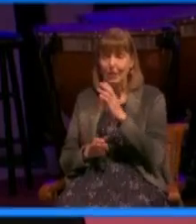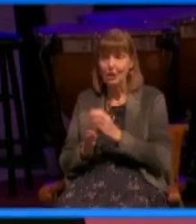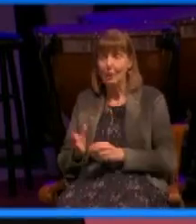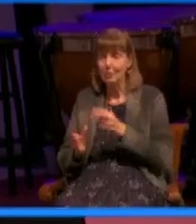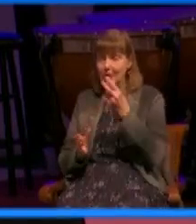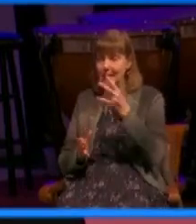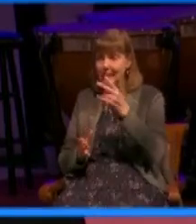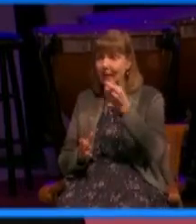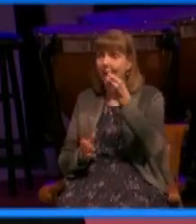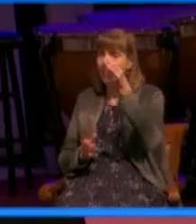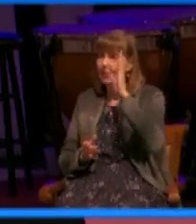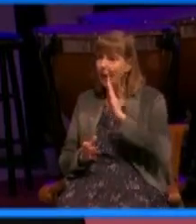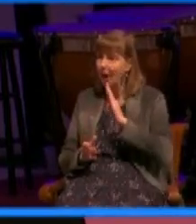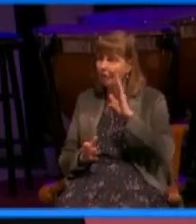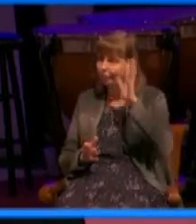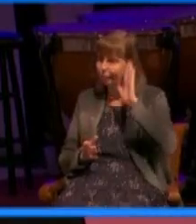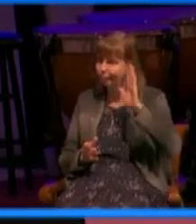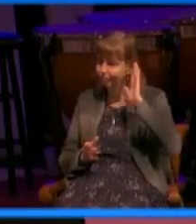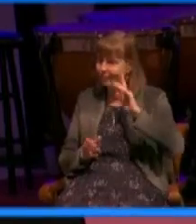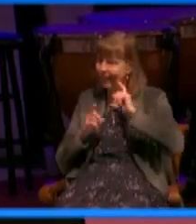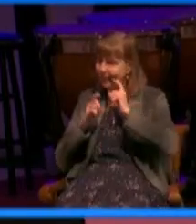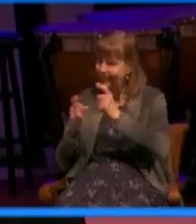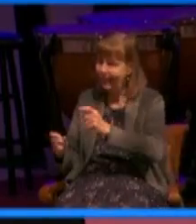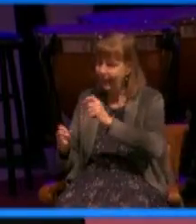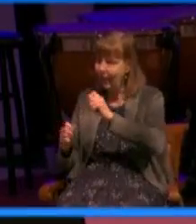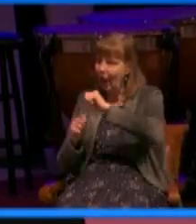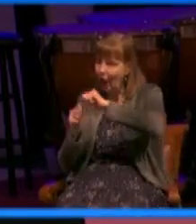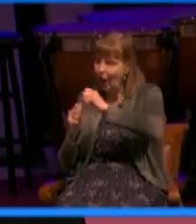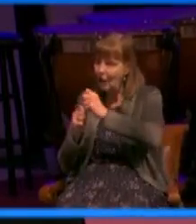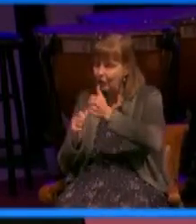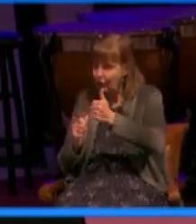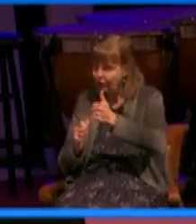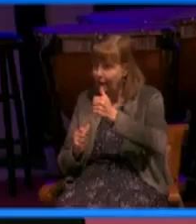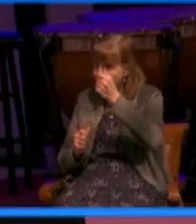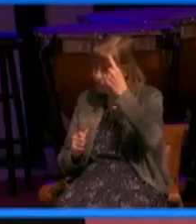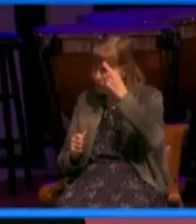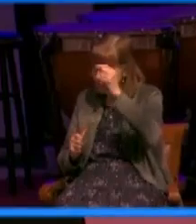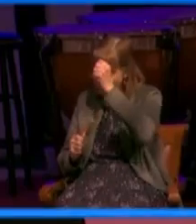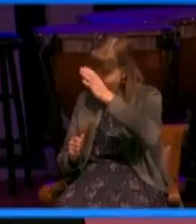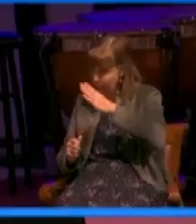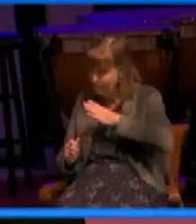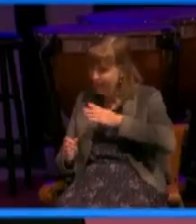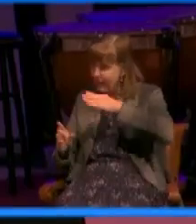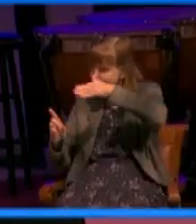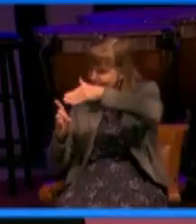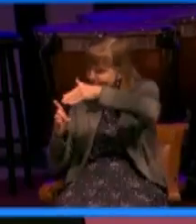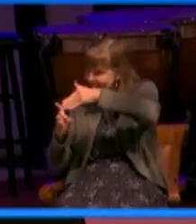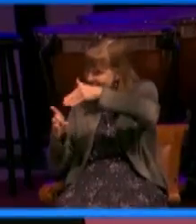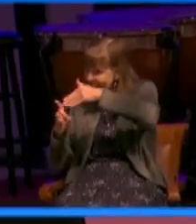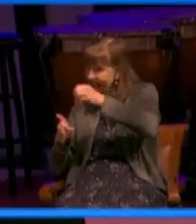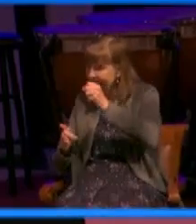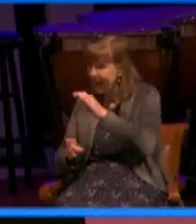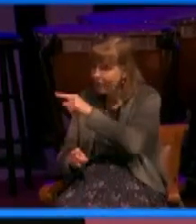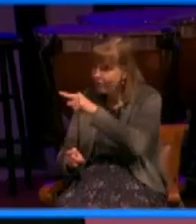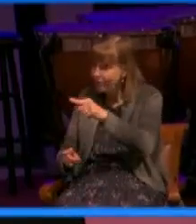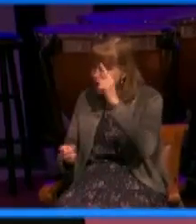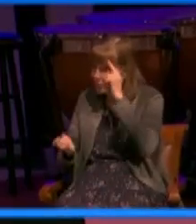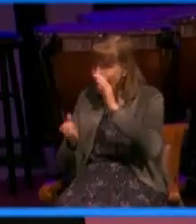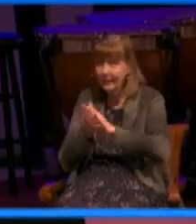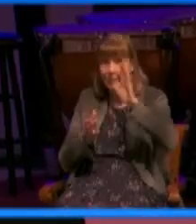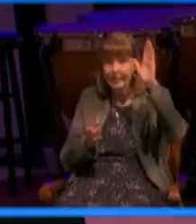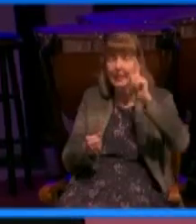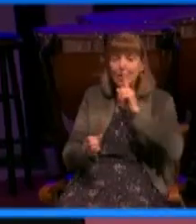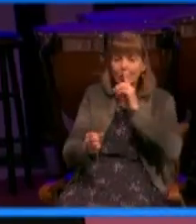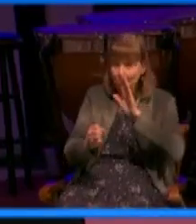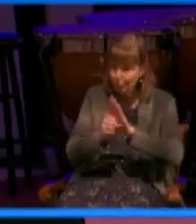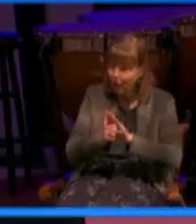a physical reminder that God is the God who will save you if you believe in his promises. Then he gets to the New Testament, he says,